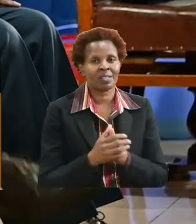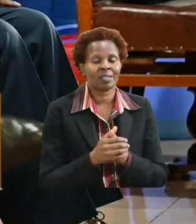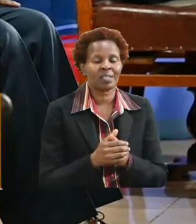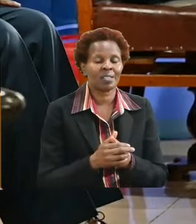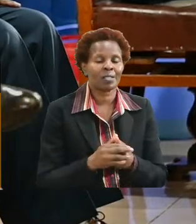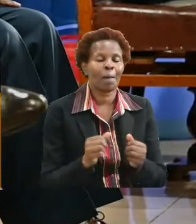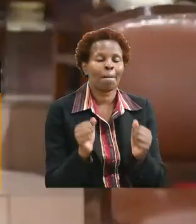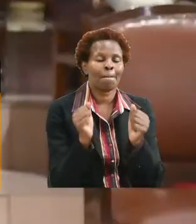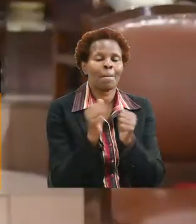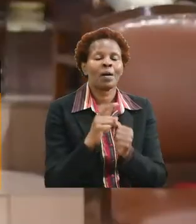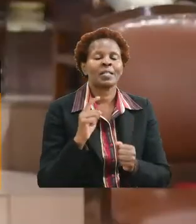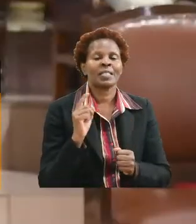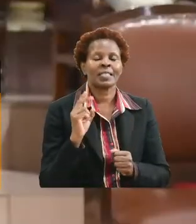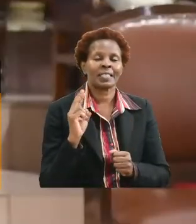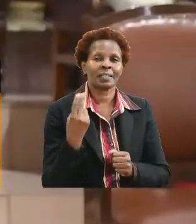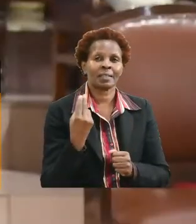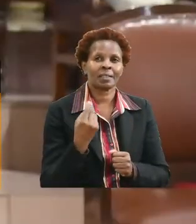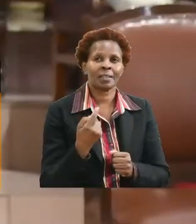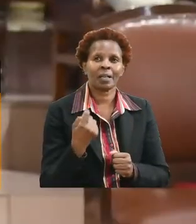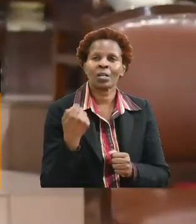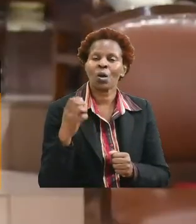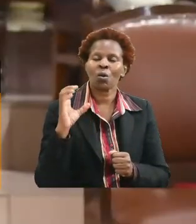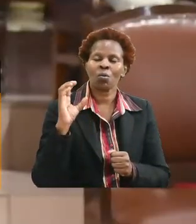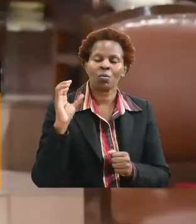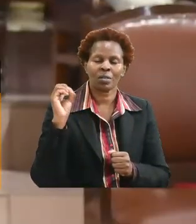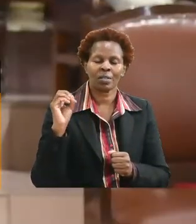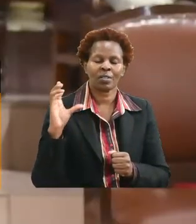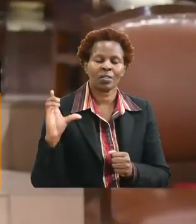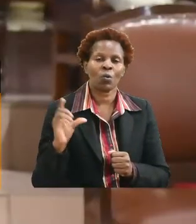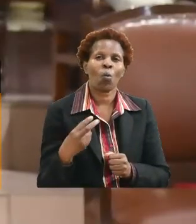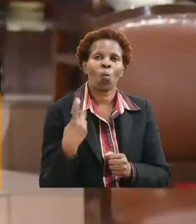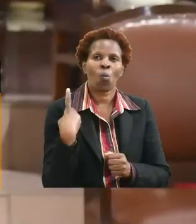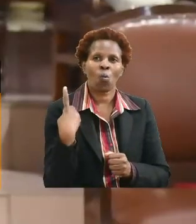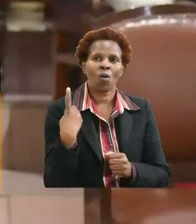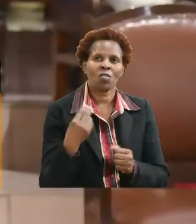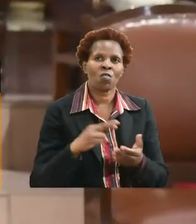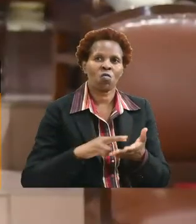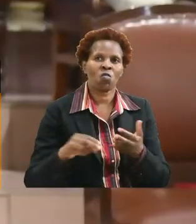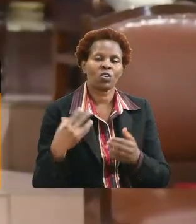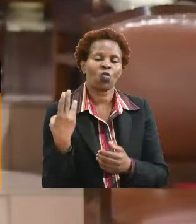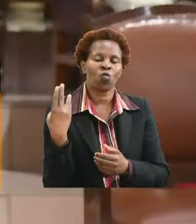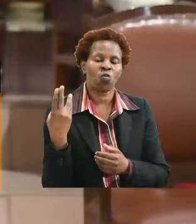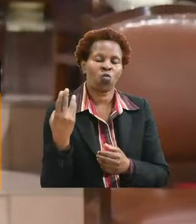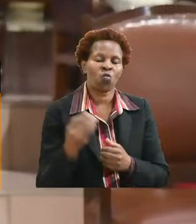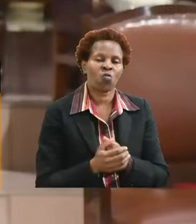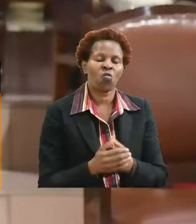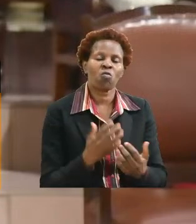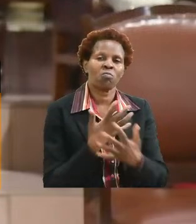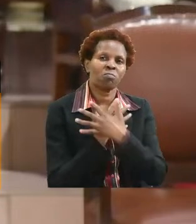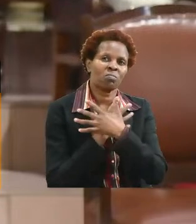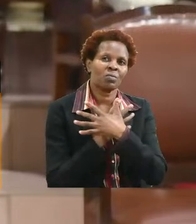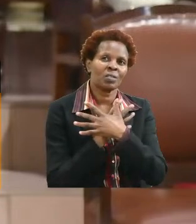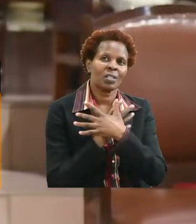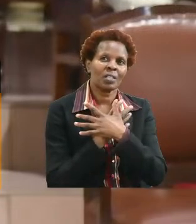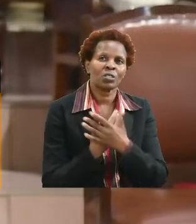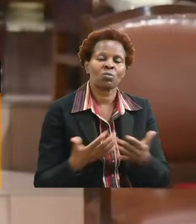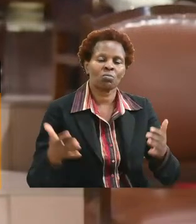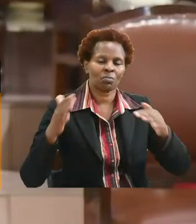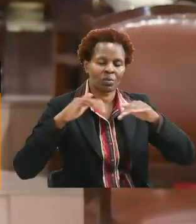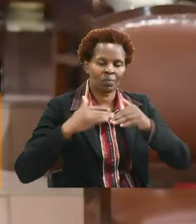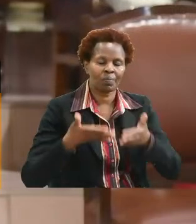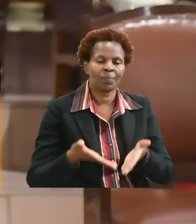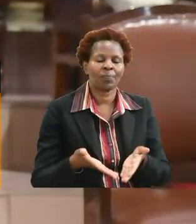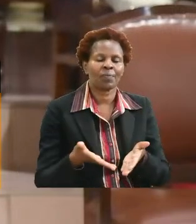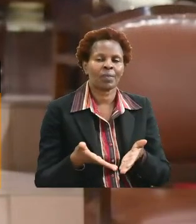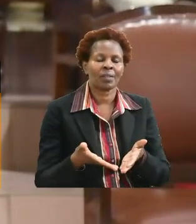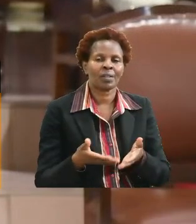in 2 Corinthians chapter 1 and verse 4. So today, brothers and sisters, as we congregate here,